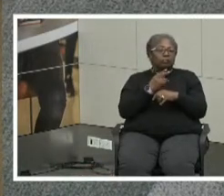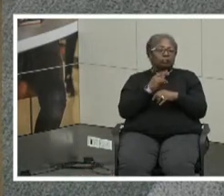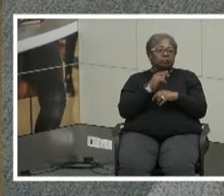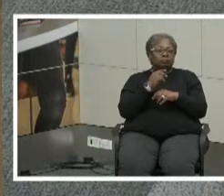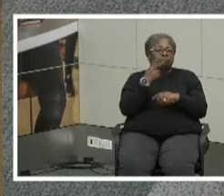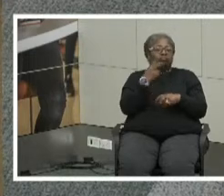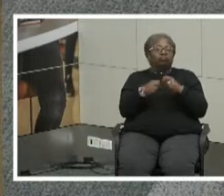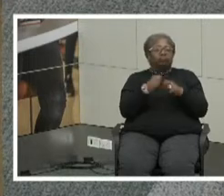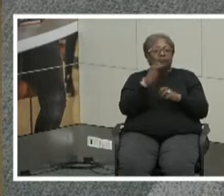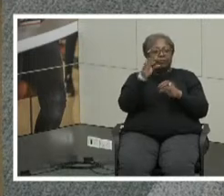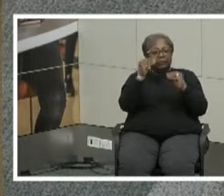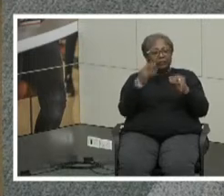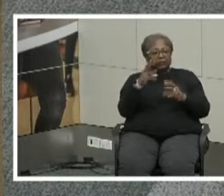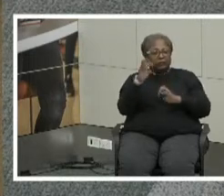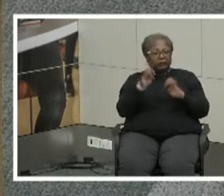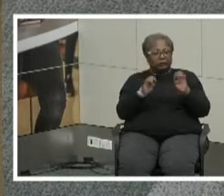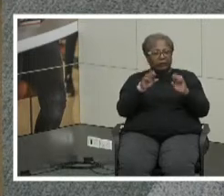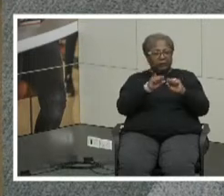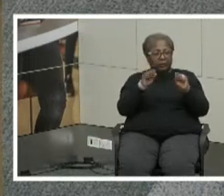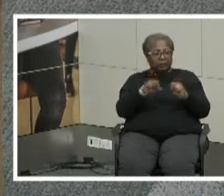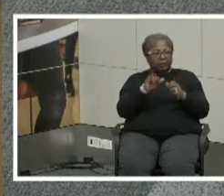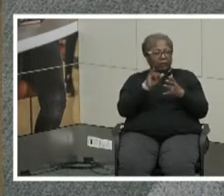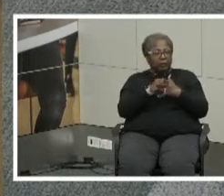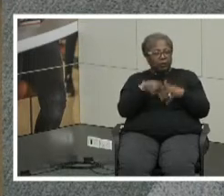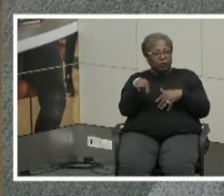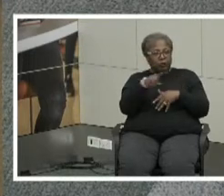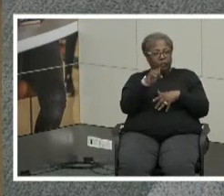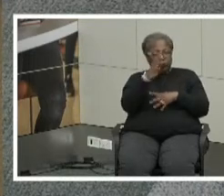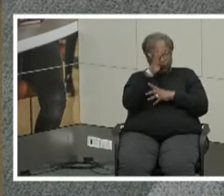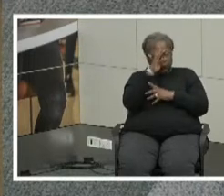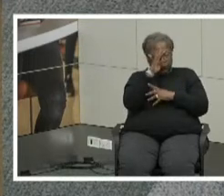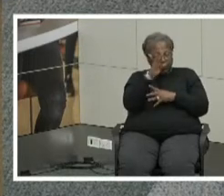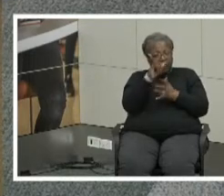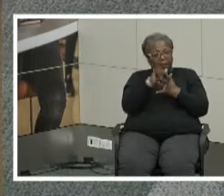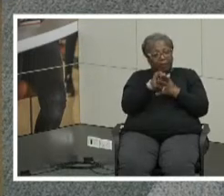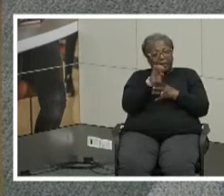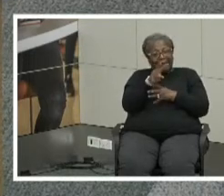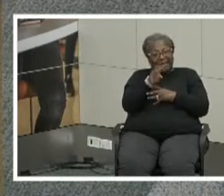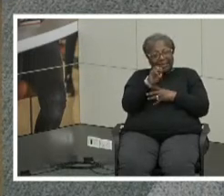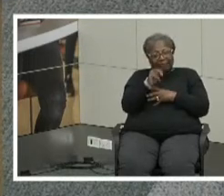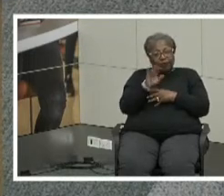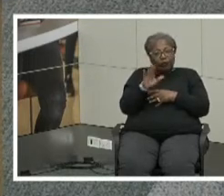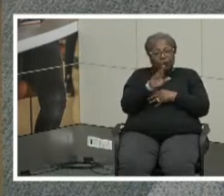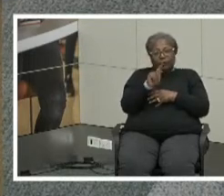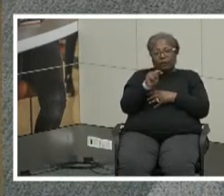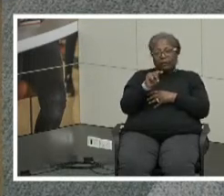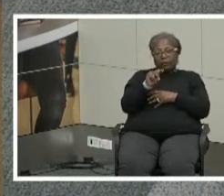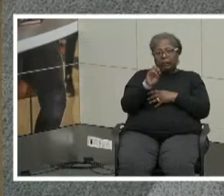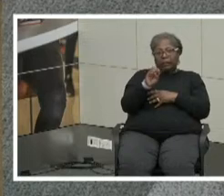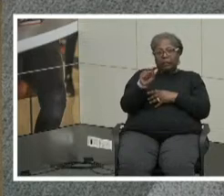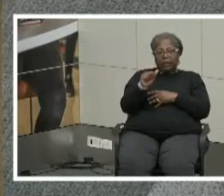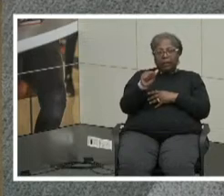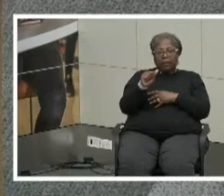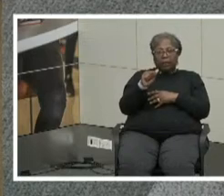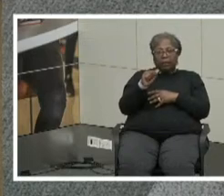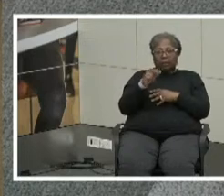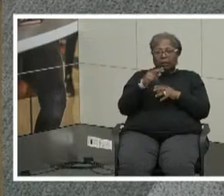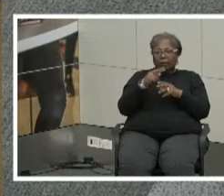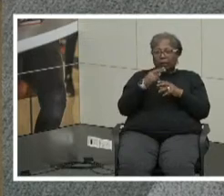problematic teacher evaluation system that you created that even your tea called